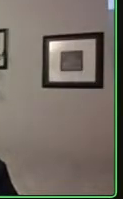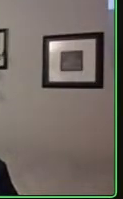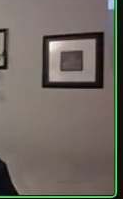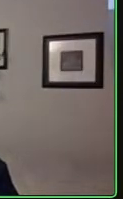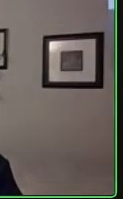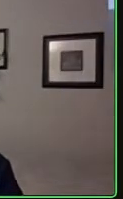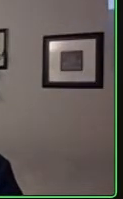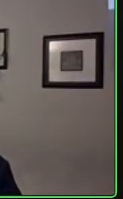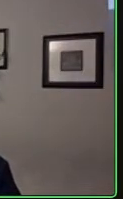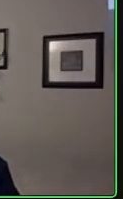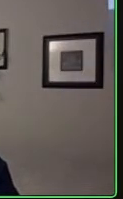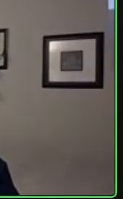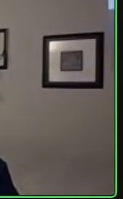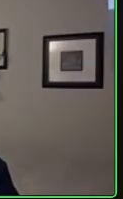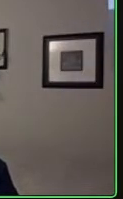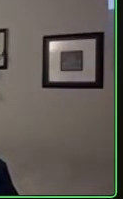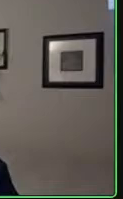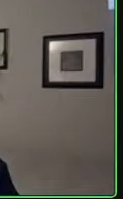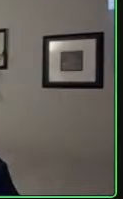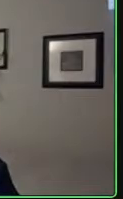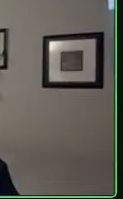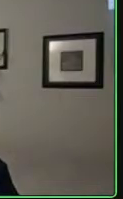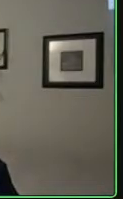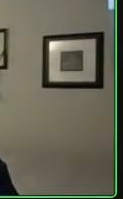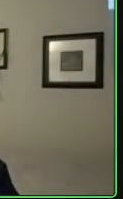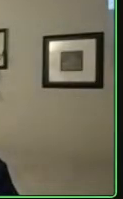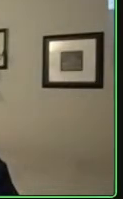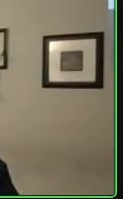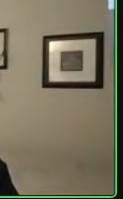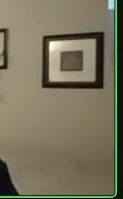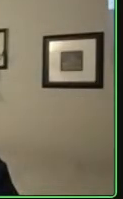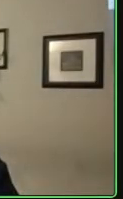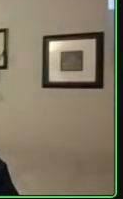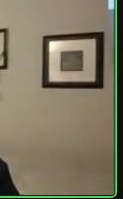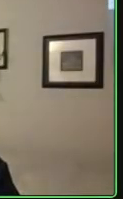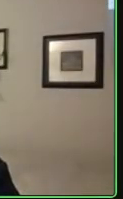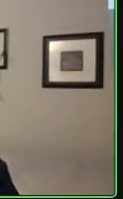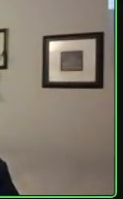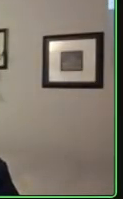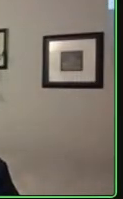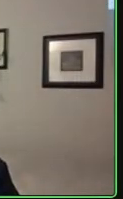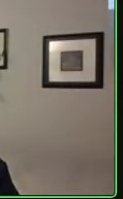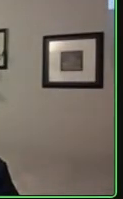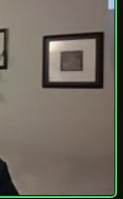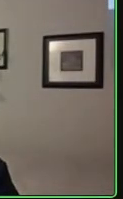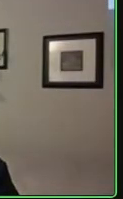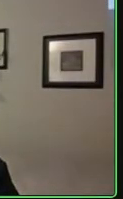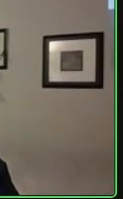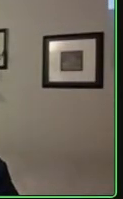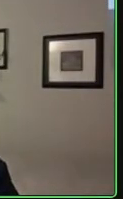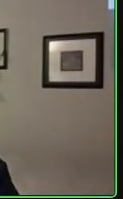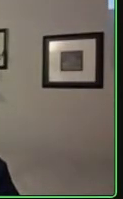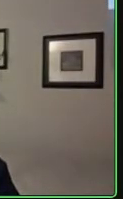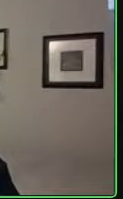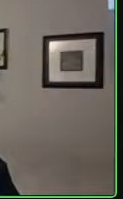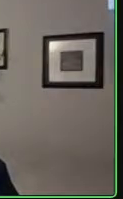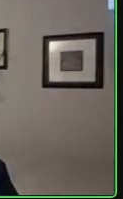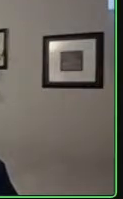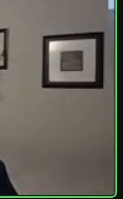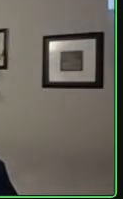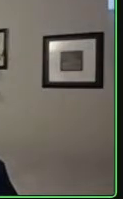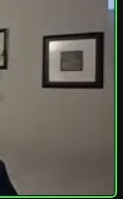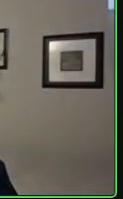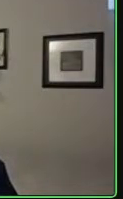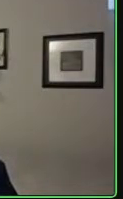multiple parents. And I also saw the same comments in the survey responses and also in my review of some of